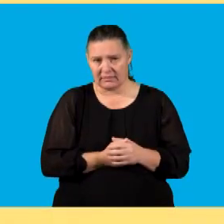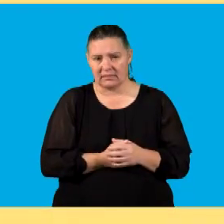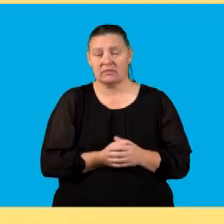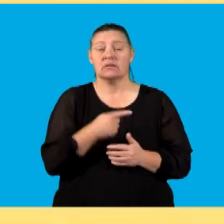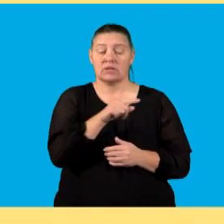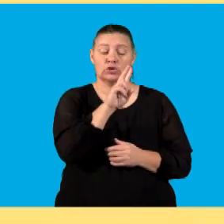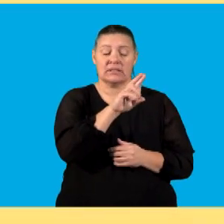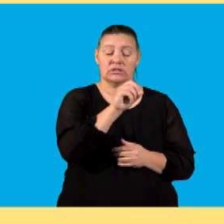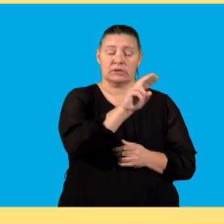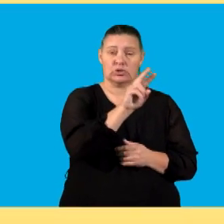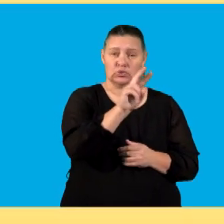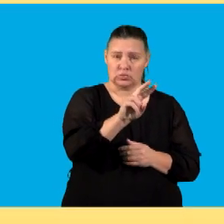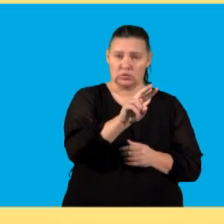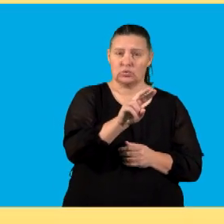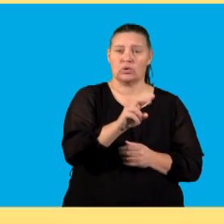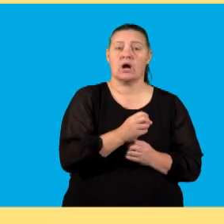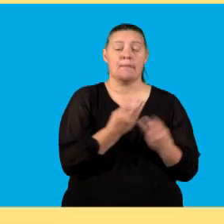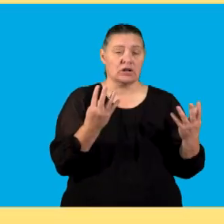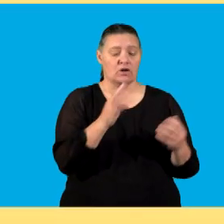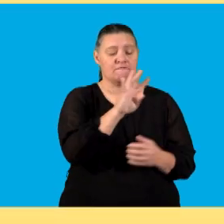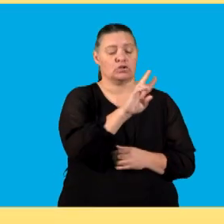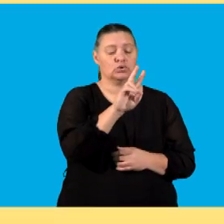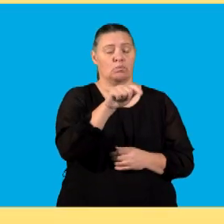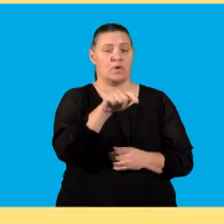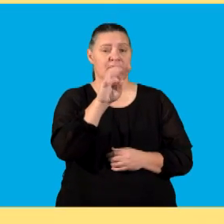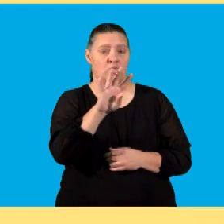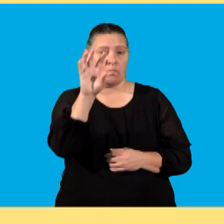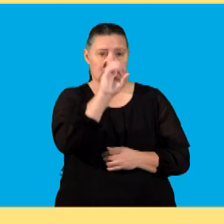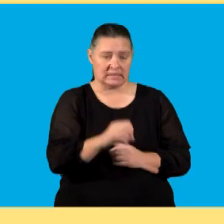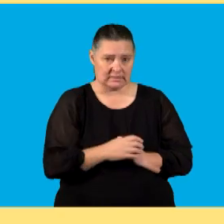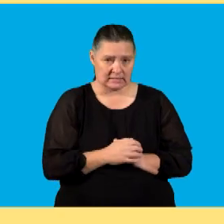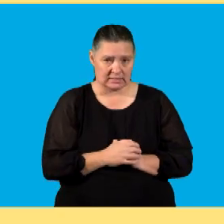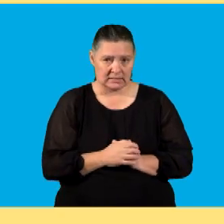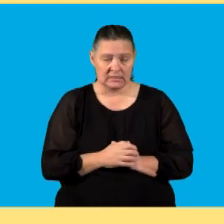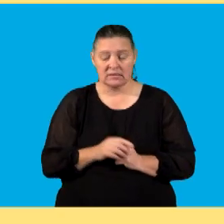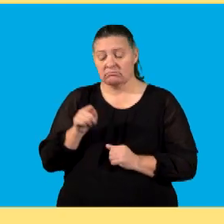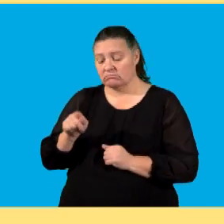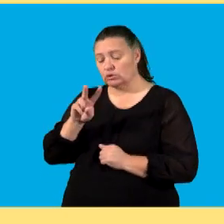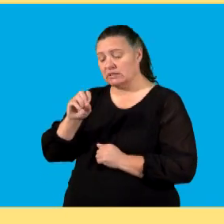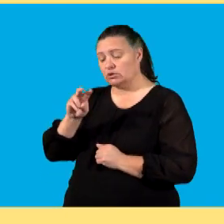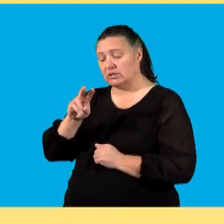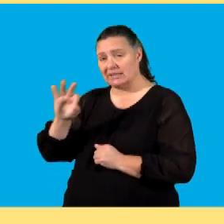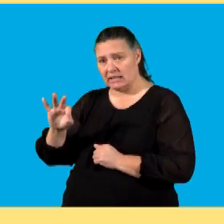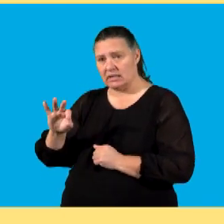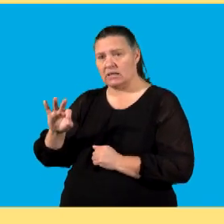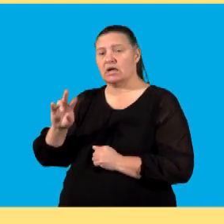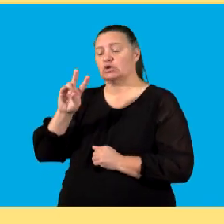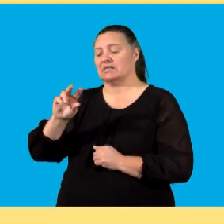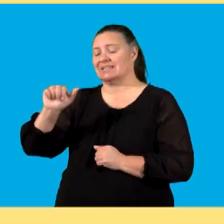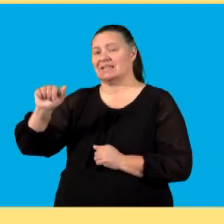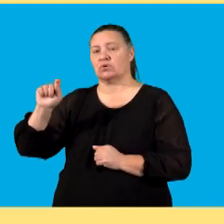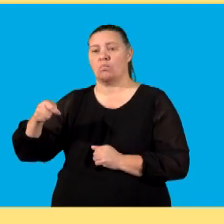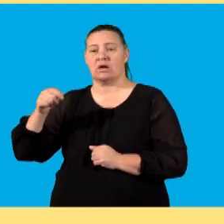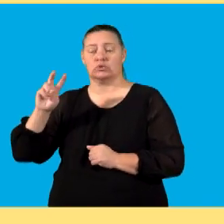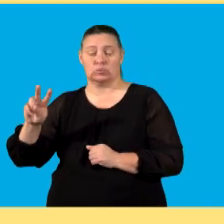in 2022, it was 42.4. And then in 2023, it is